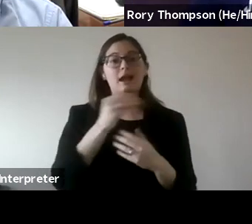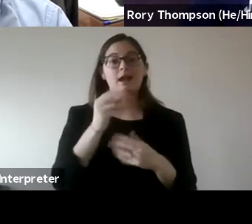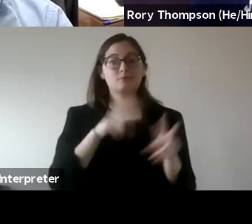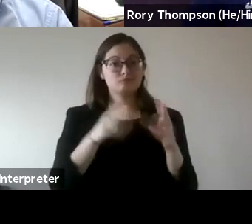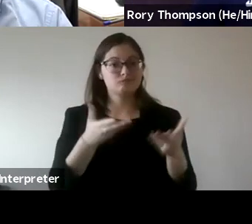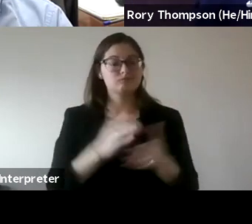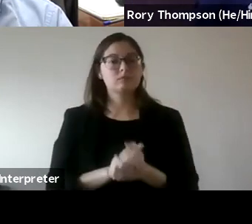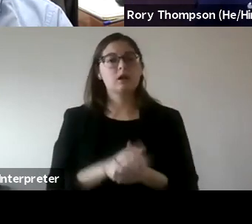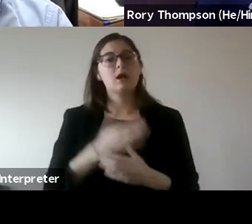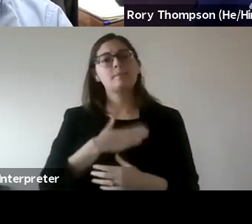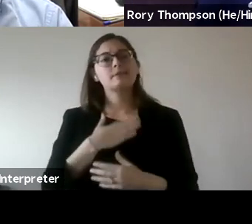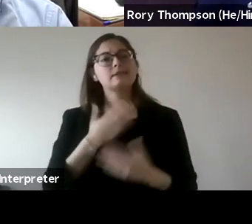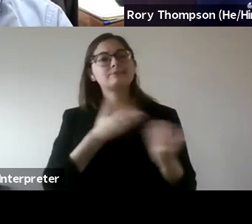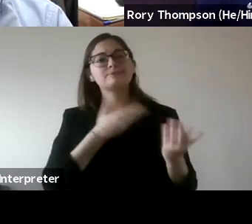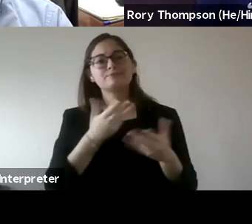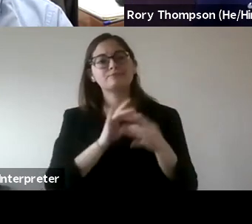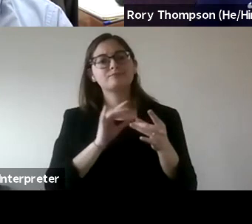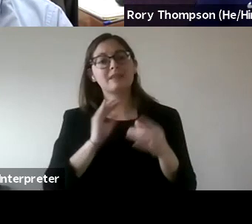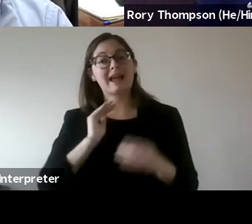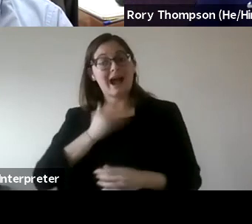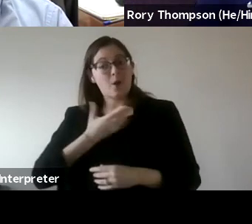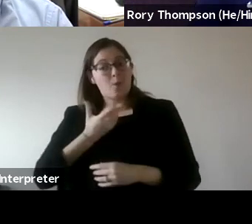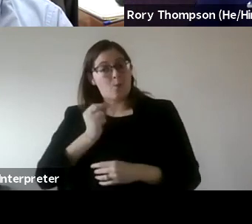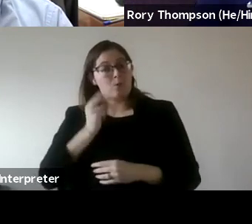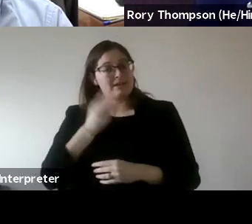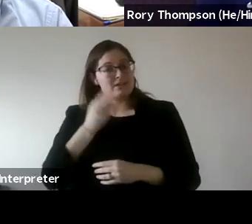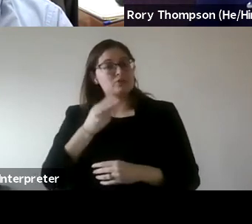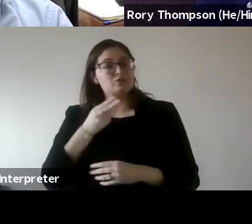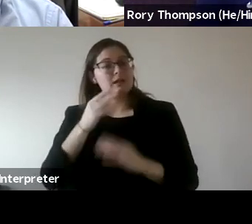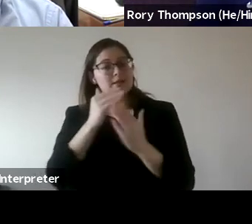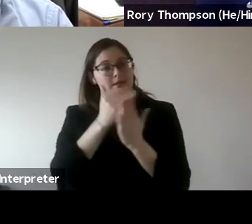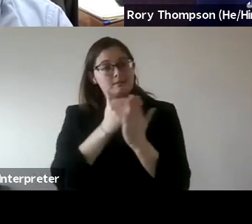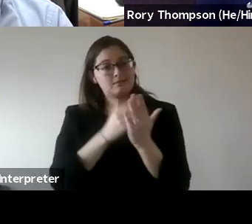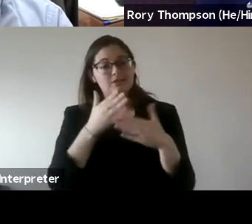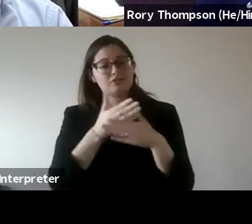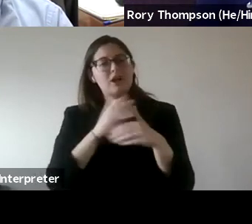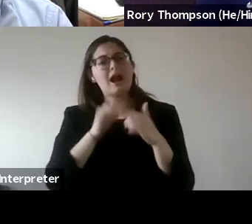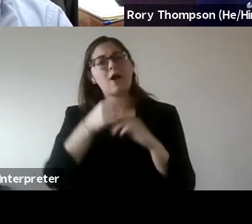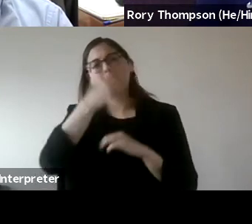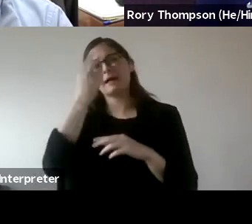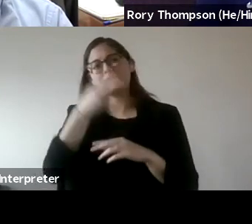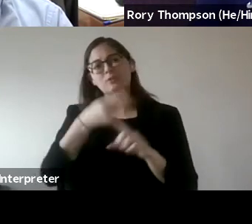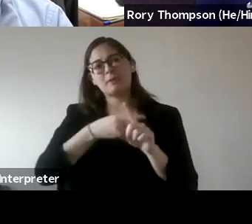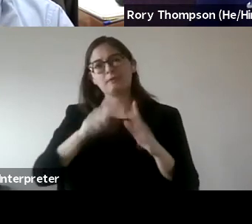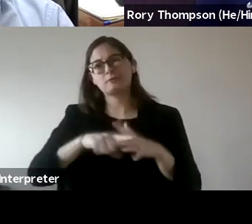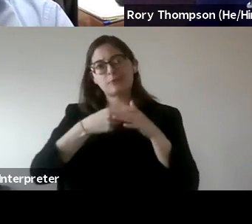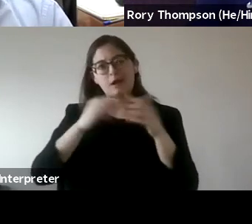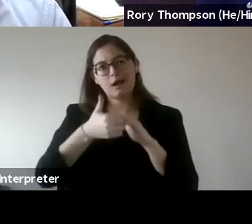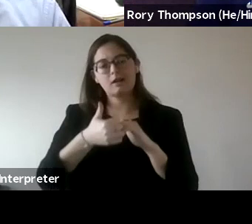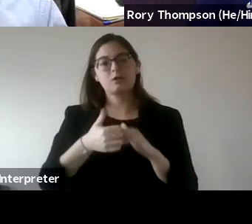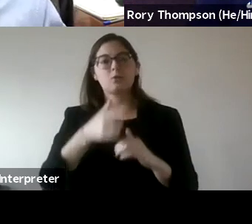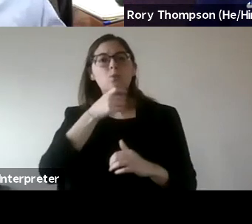Will you please provide us our own history lesson and share with us how Black History Month got its start? Who were